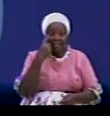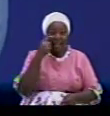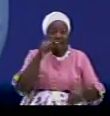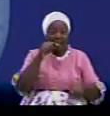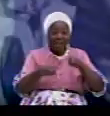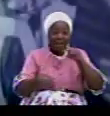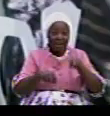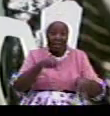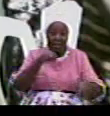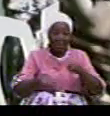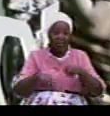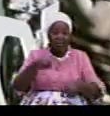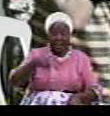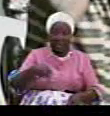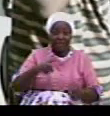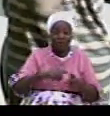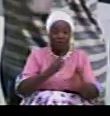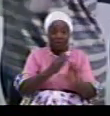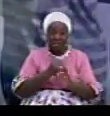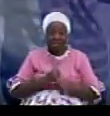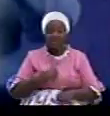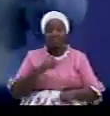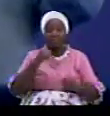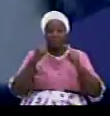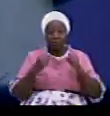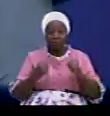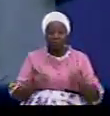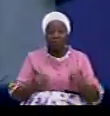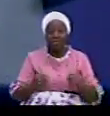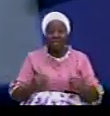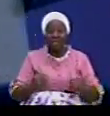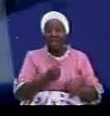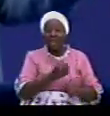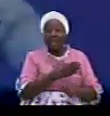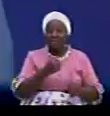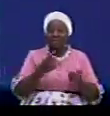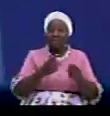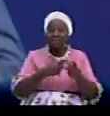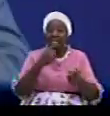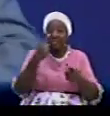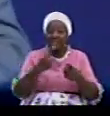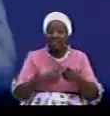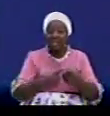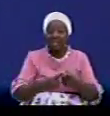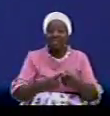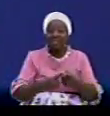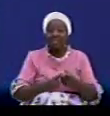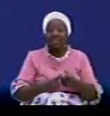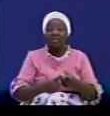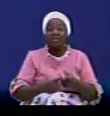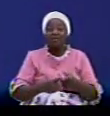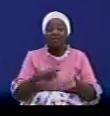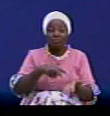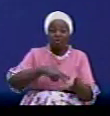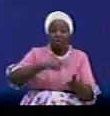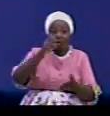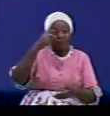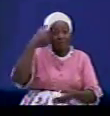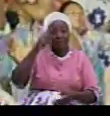leg receive strength and power, and then jump for joy. That key is here